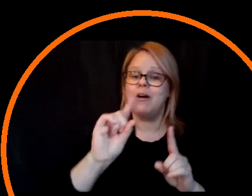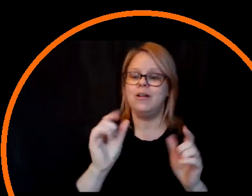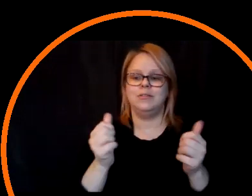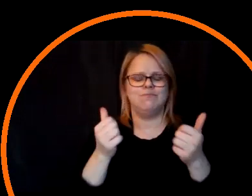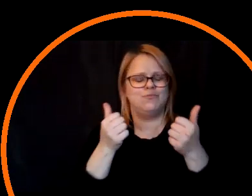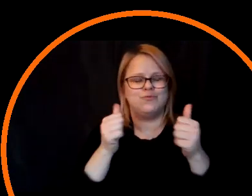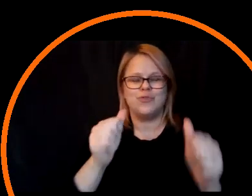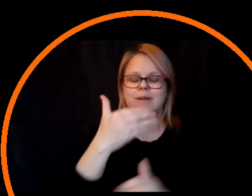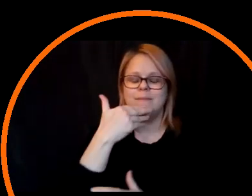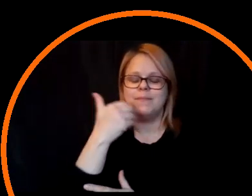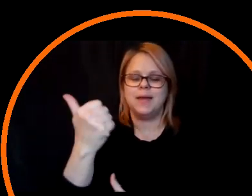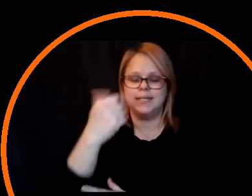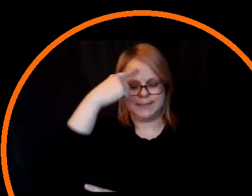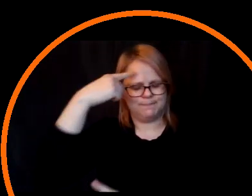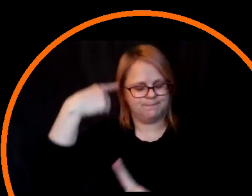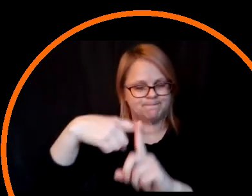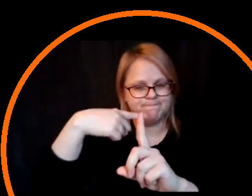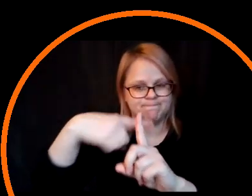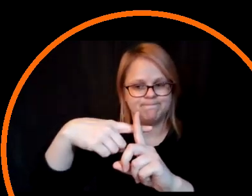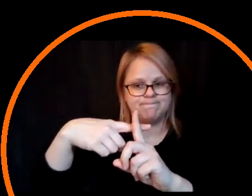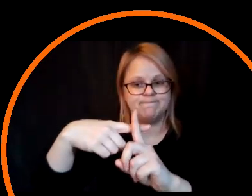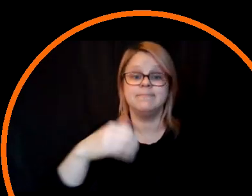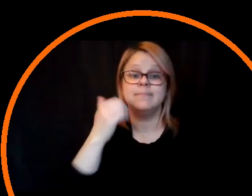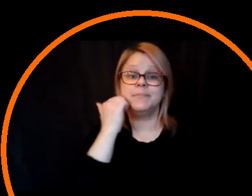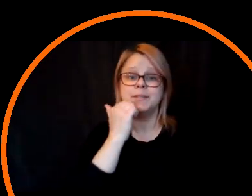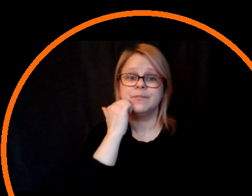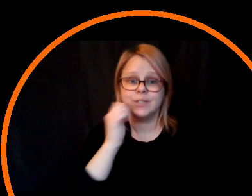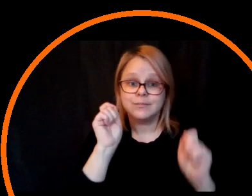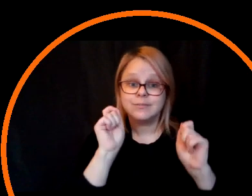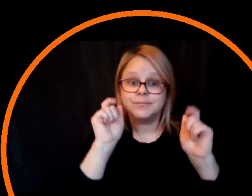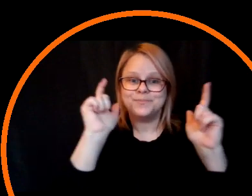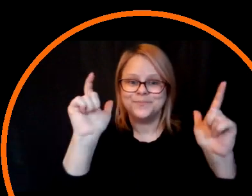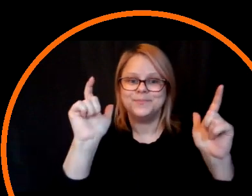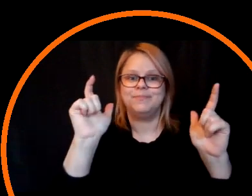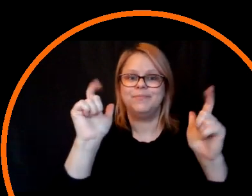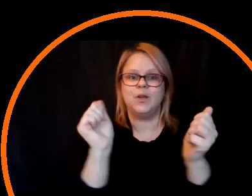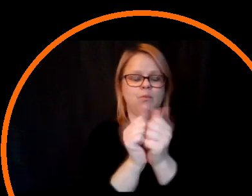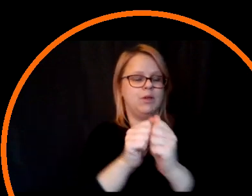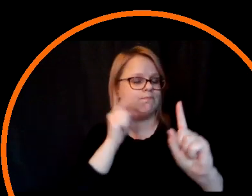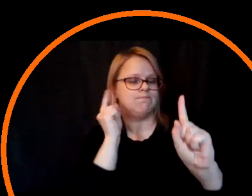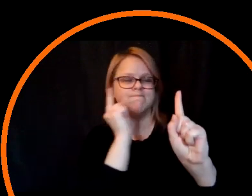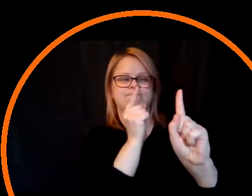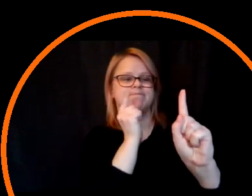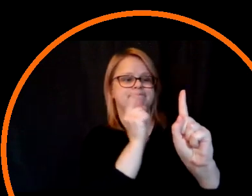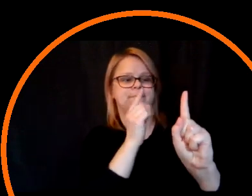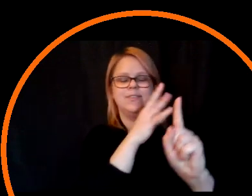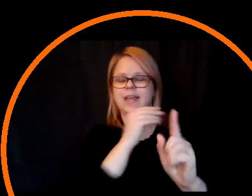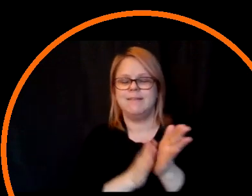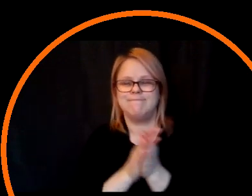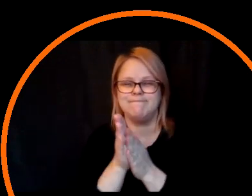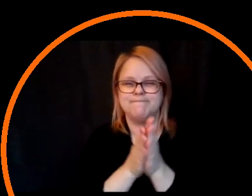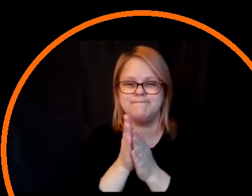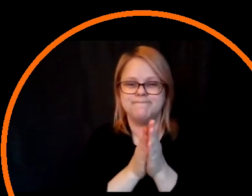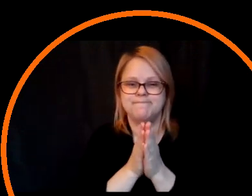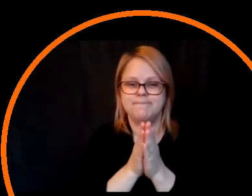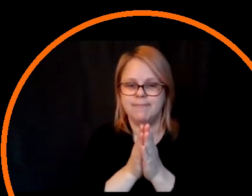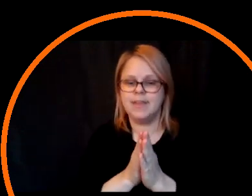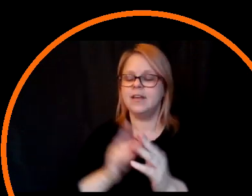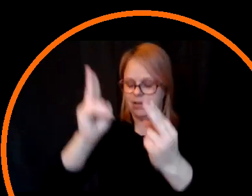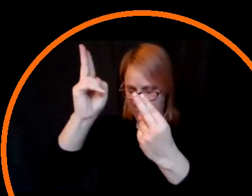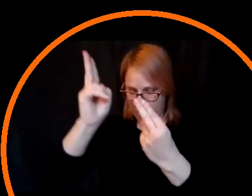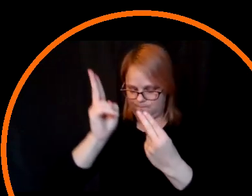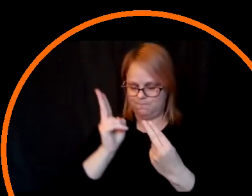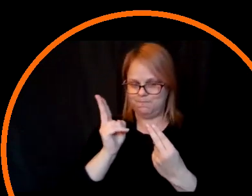stay positive, waking up every morning with purpose and determination, honoring yourselves